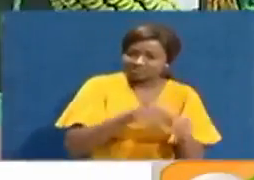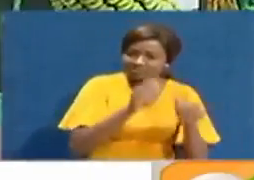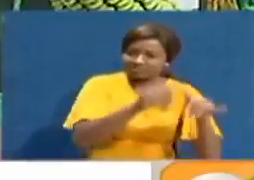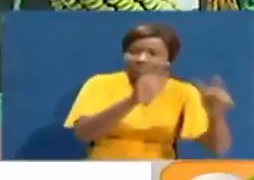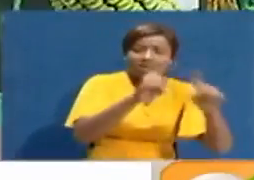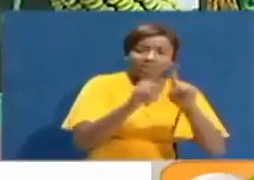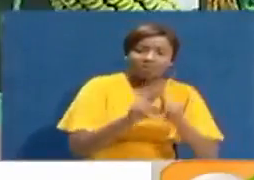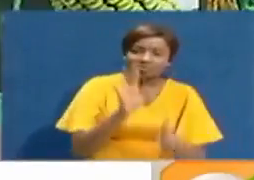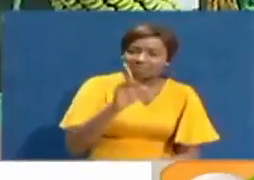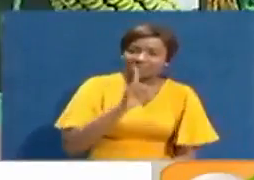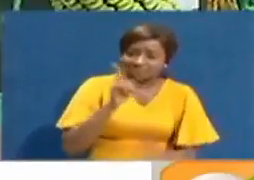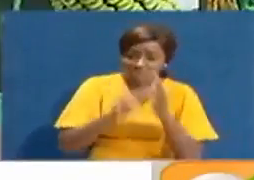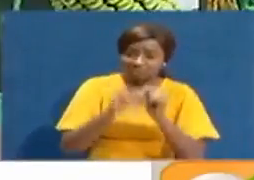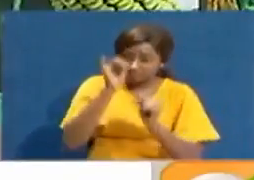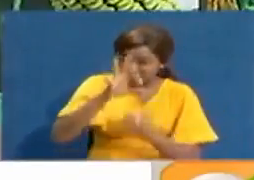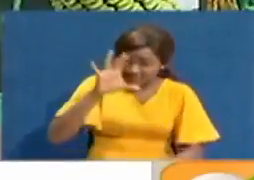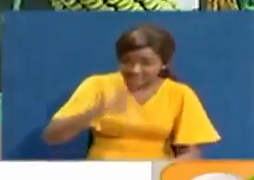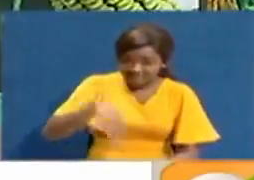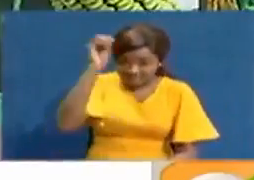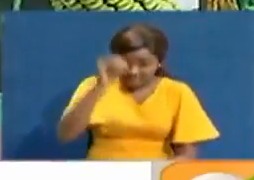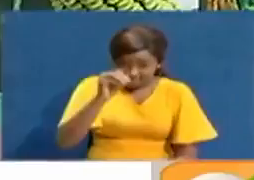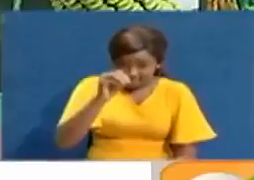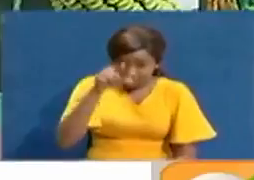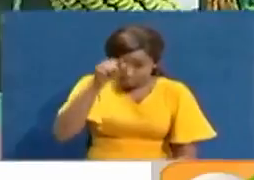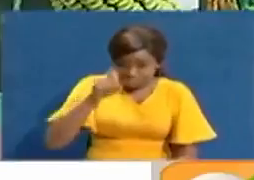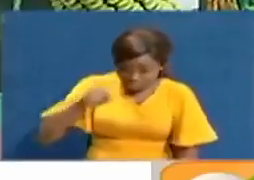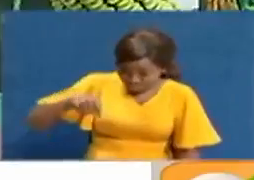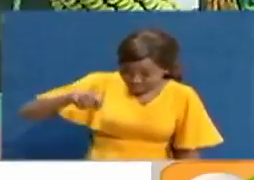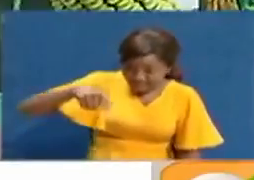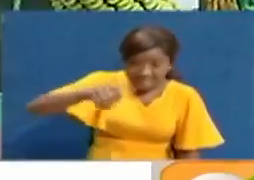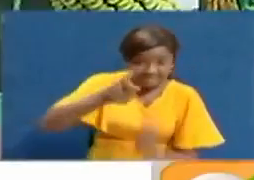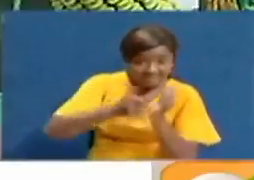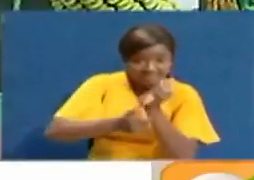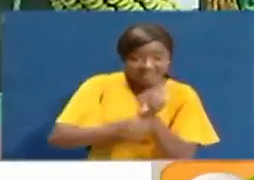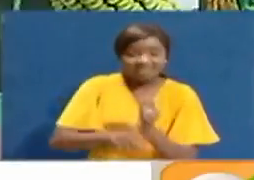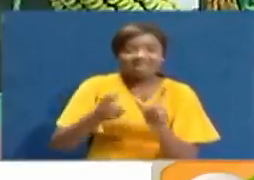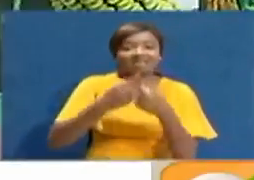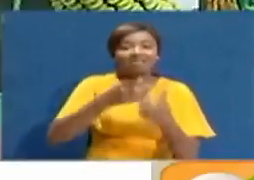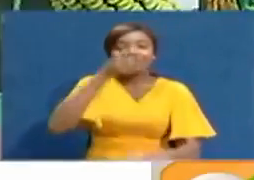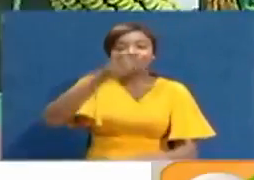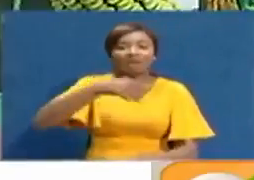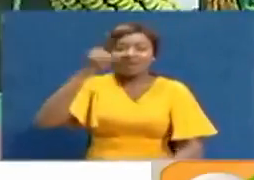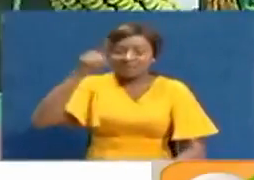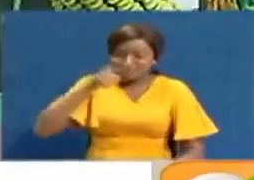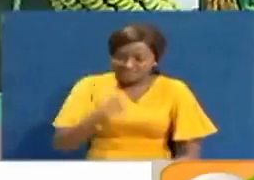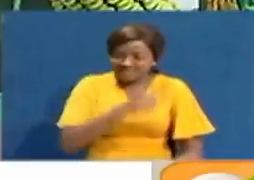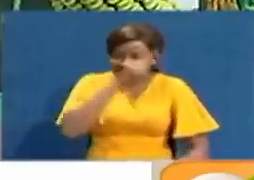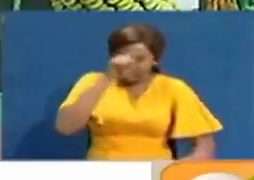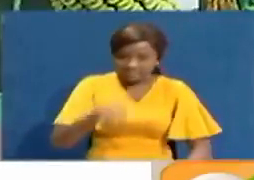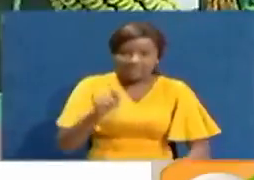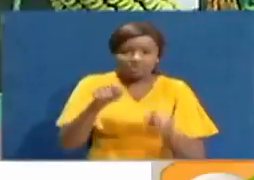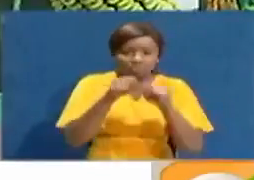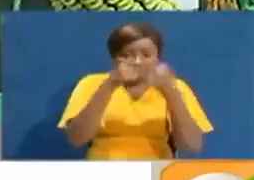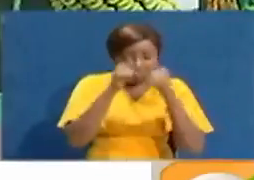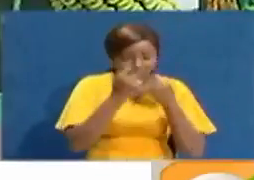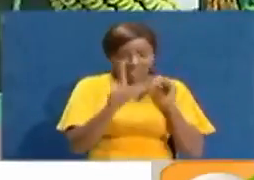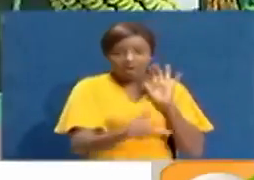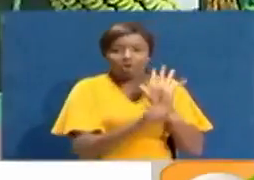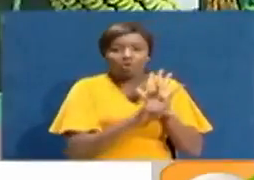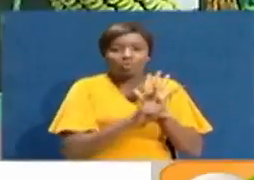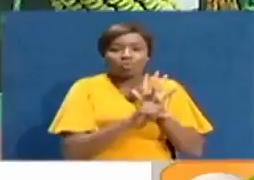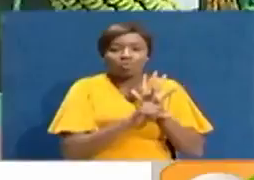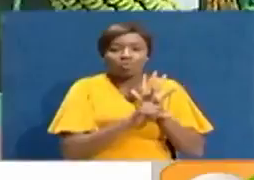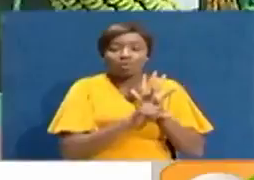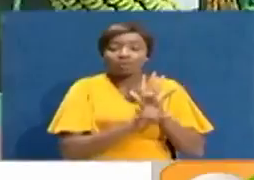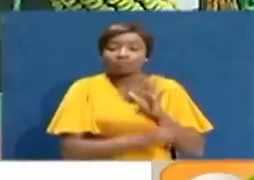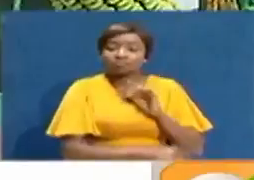they've also said that if you are found planting maize, and I quote, utakuwa umepatikana na hatia ya kukiuka marufuku hii,